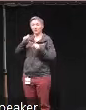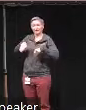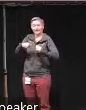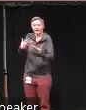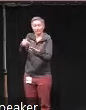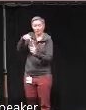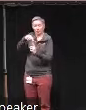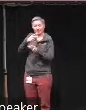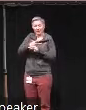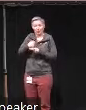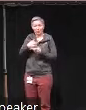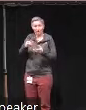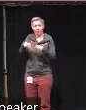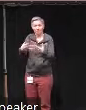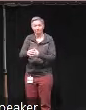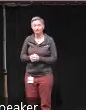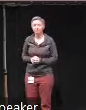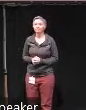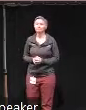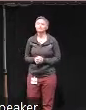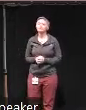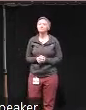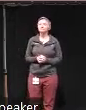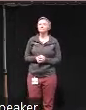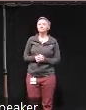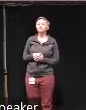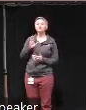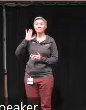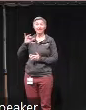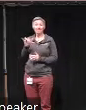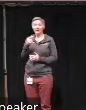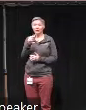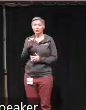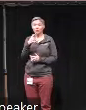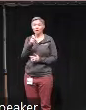to provide, as George Engel talked about.